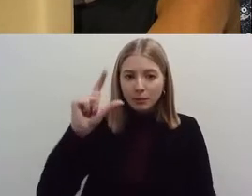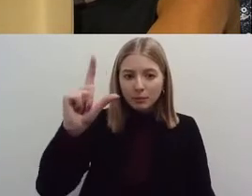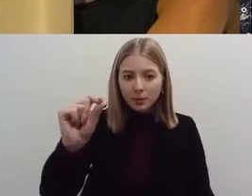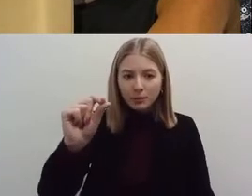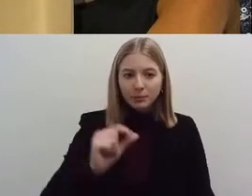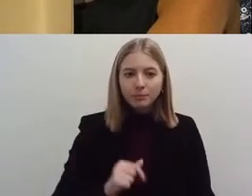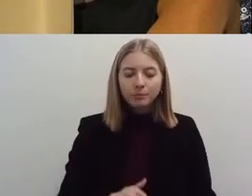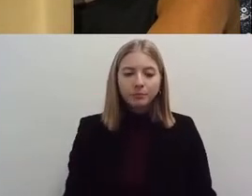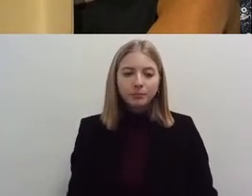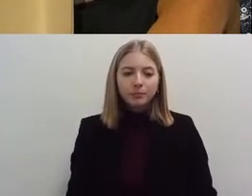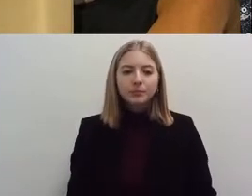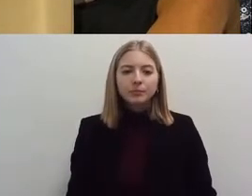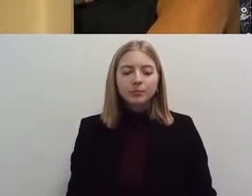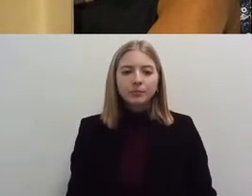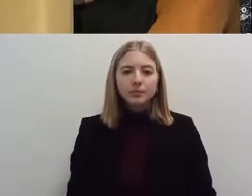a possibility